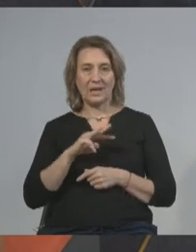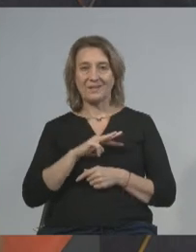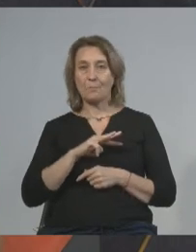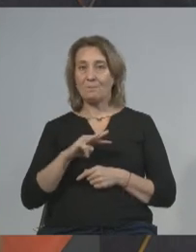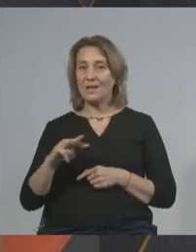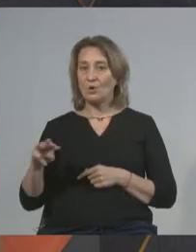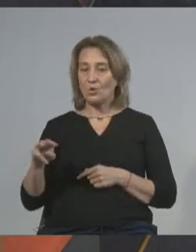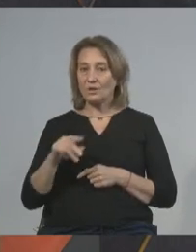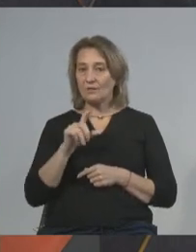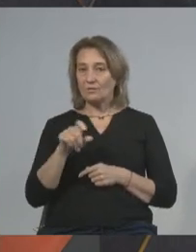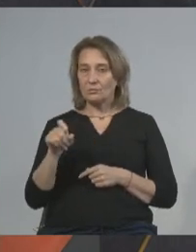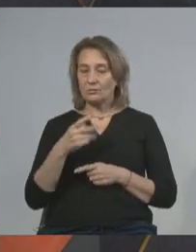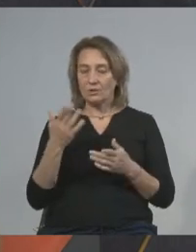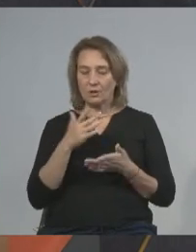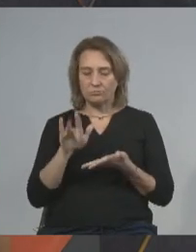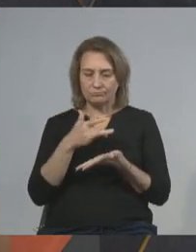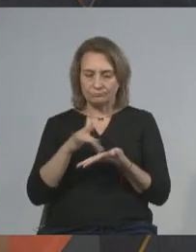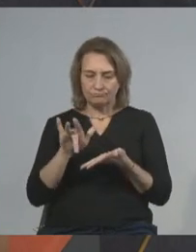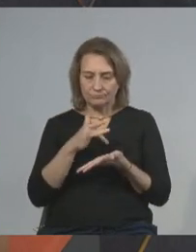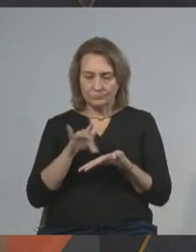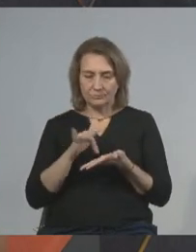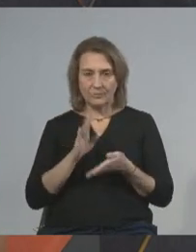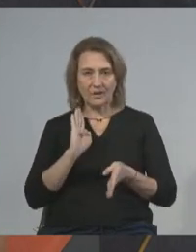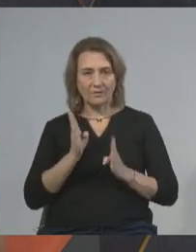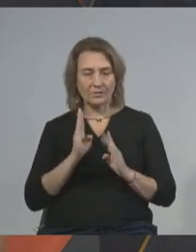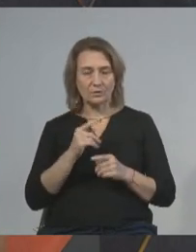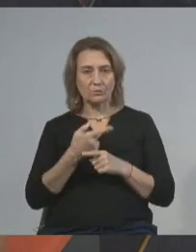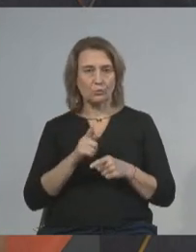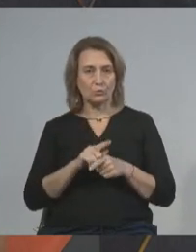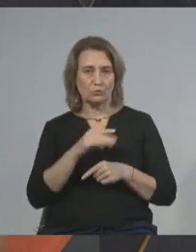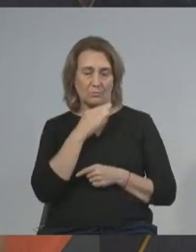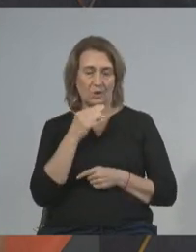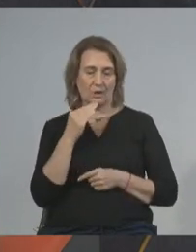million of people who use internet